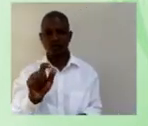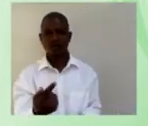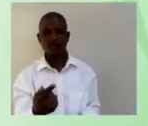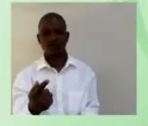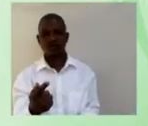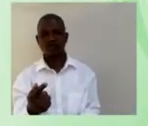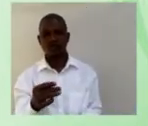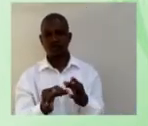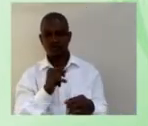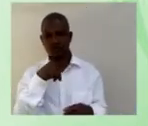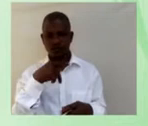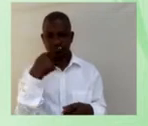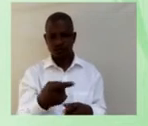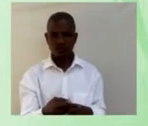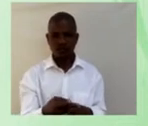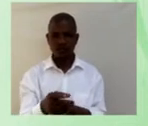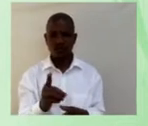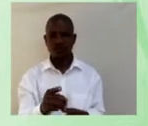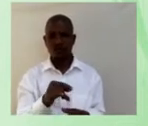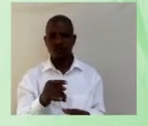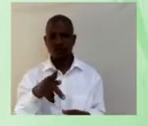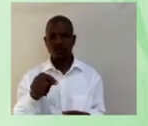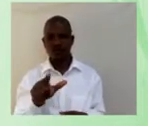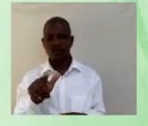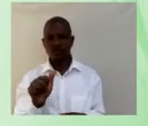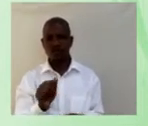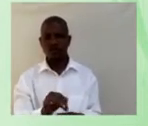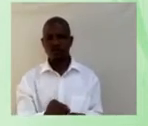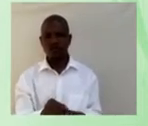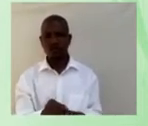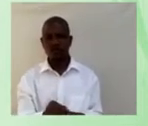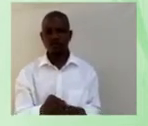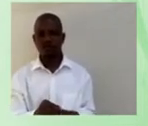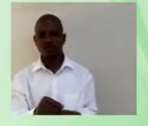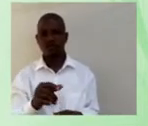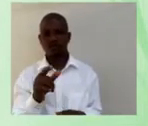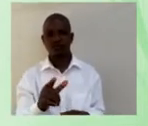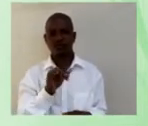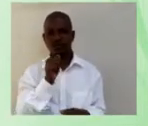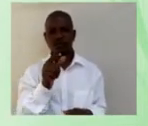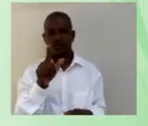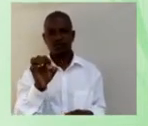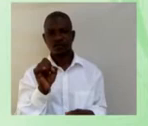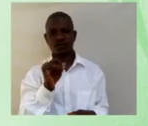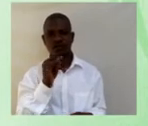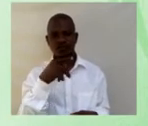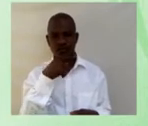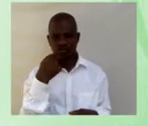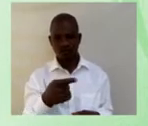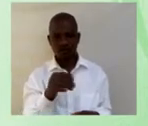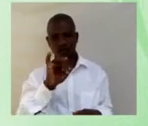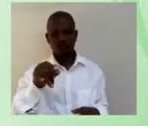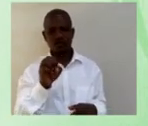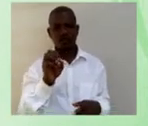L-E-O-P-A-R-D. It is pronounced leopard, not leopard.